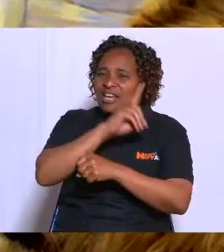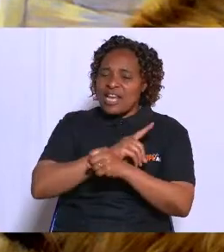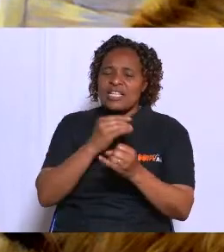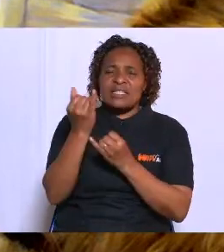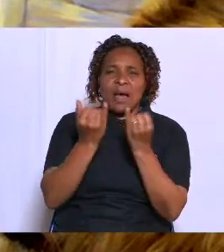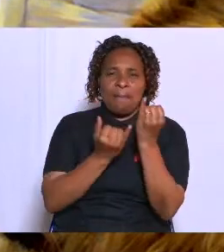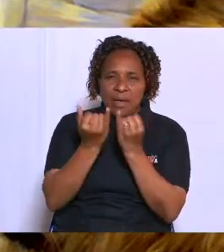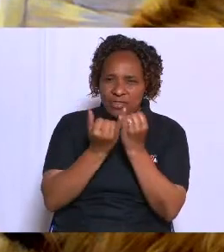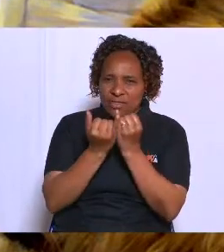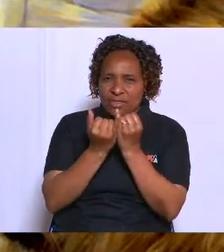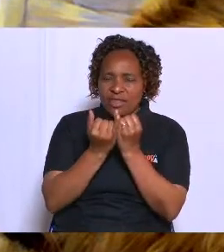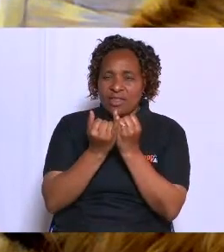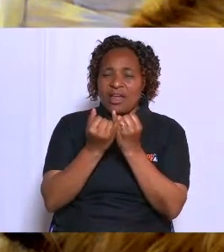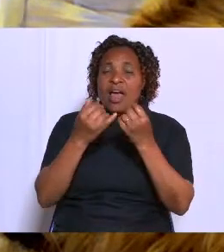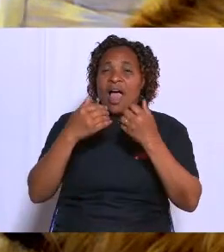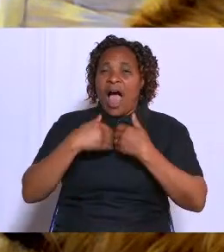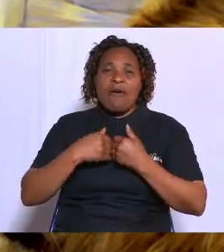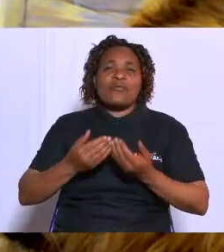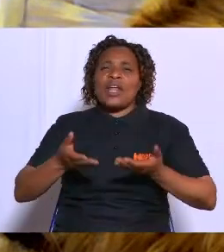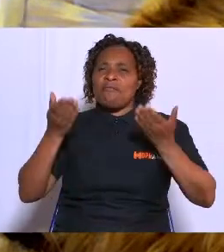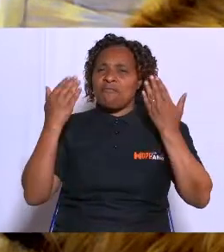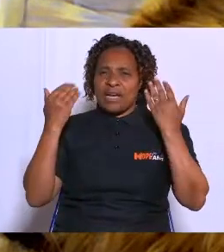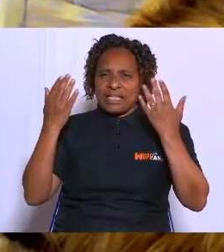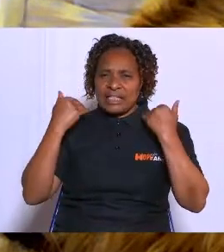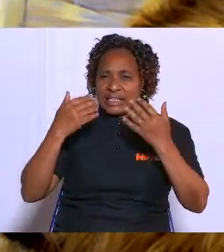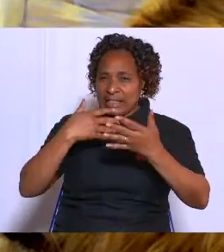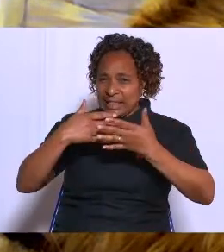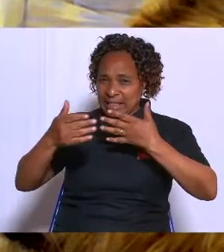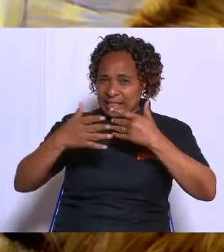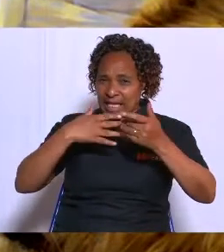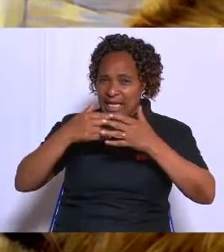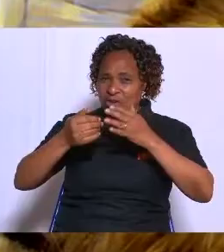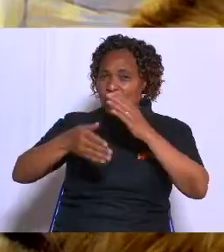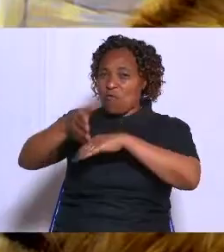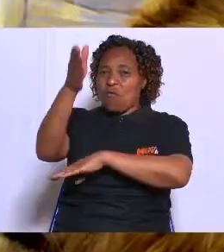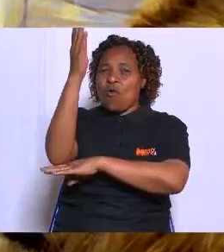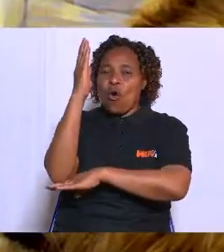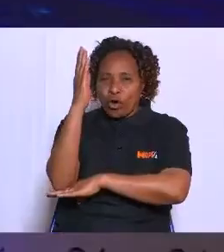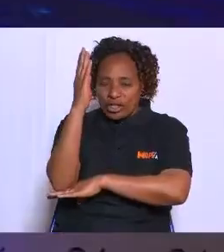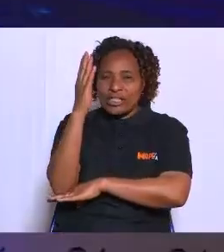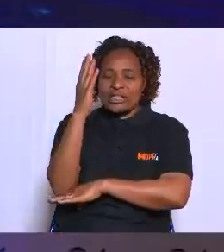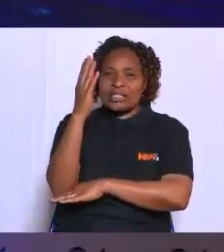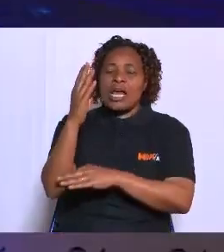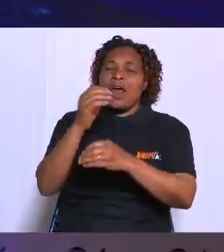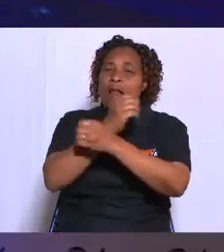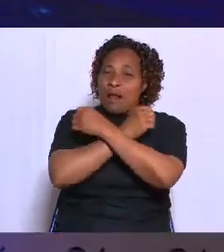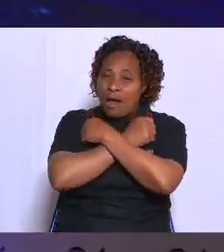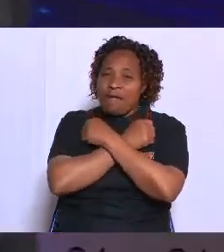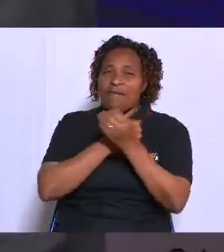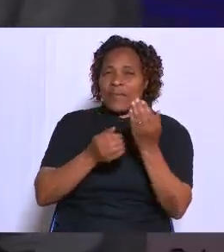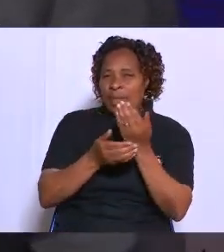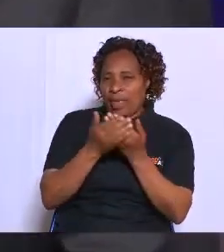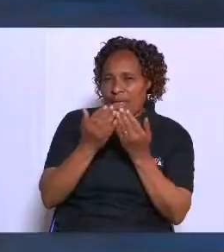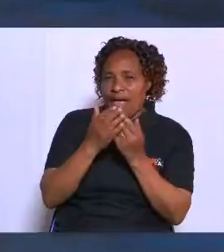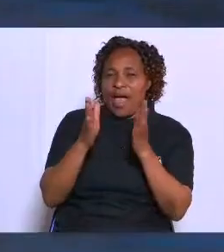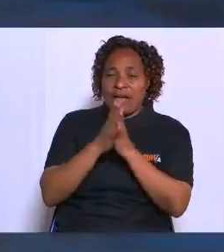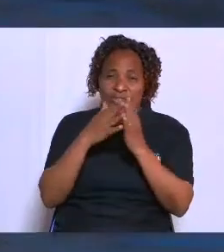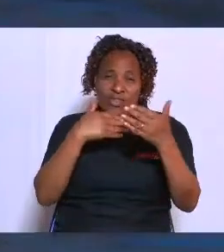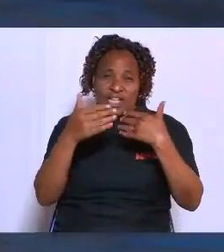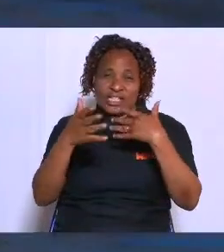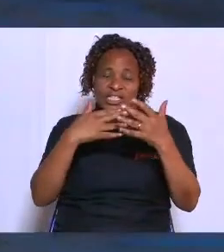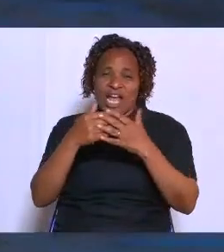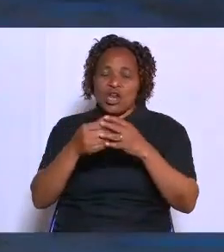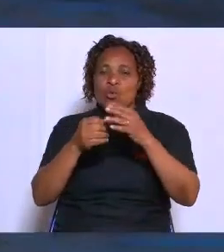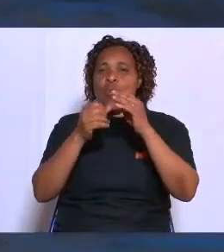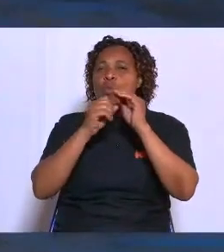Sabbath has been an eternal sign of God's love and care and a symbol that